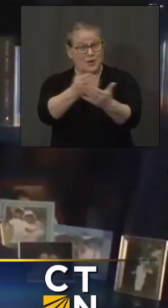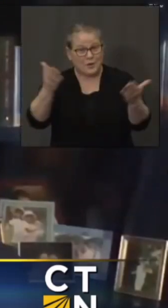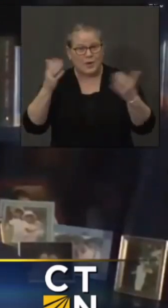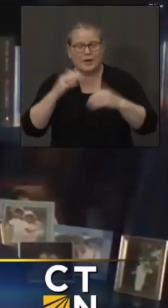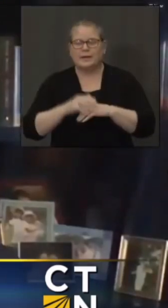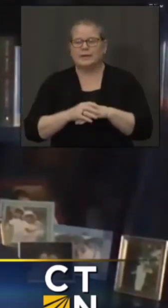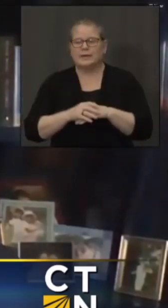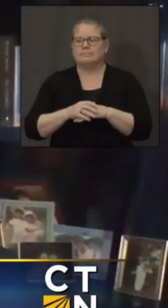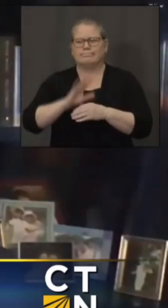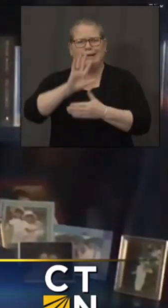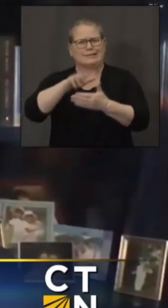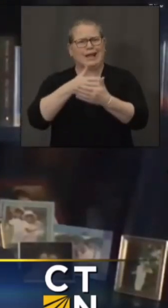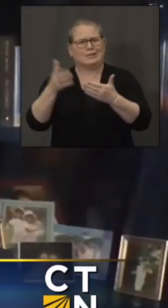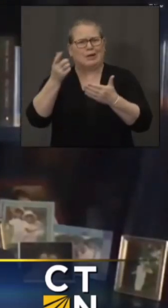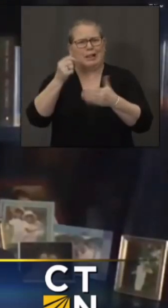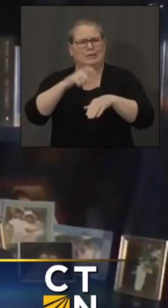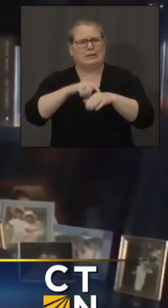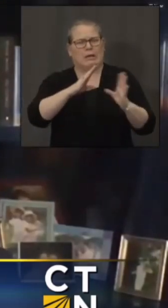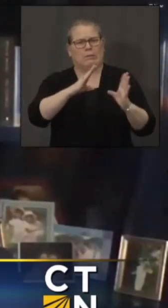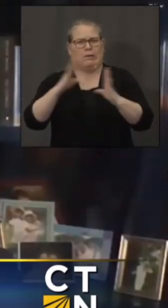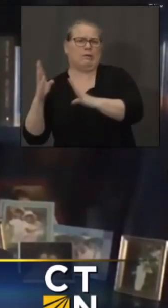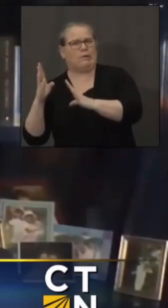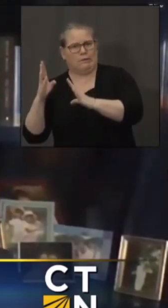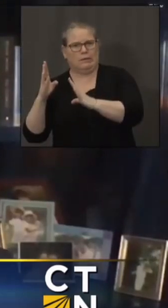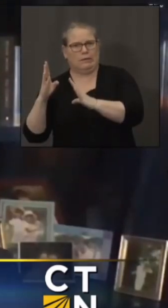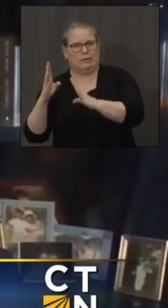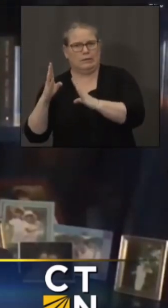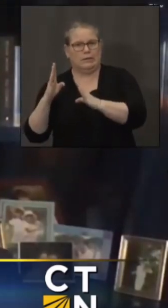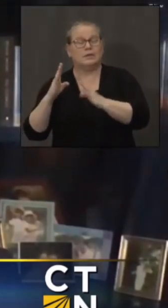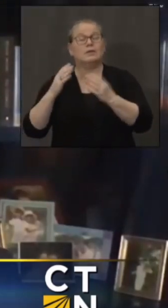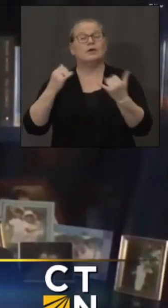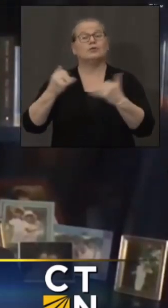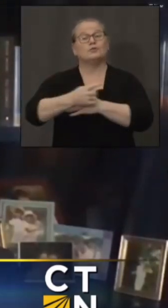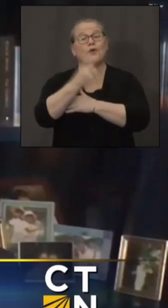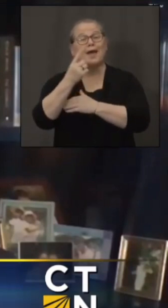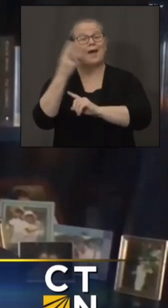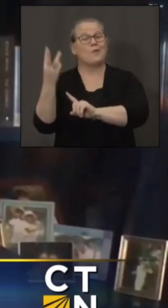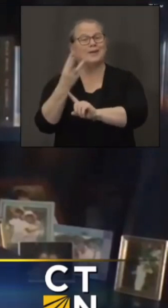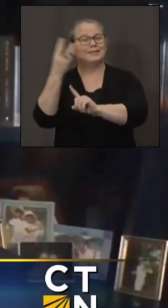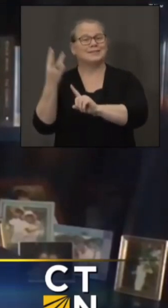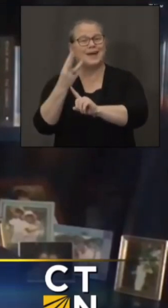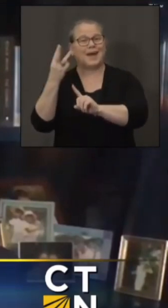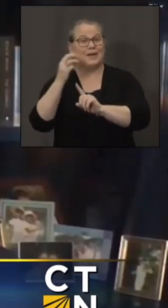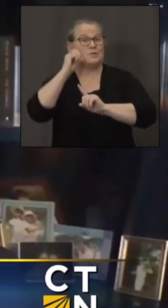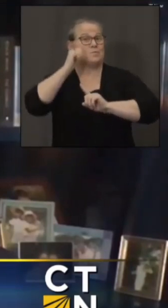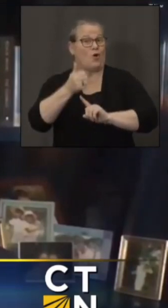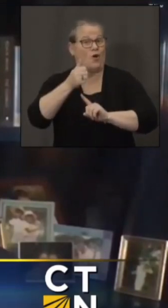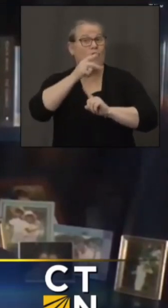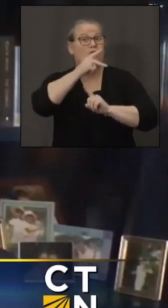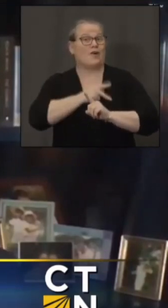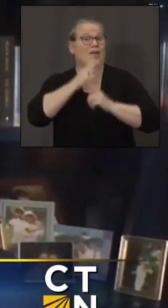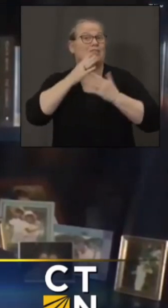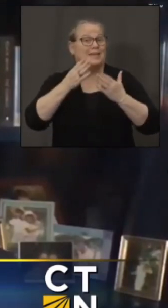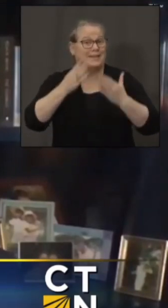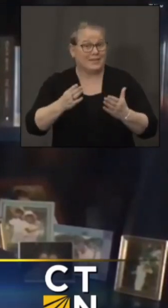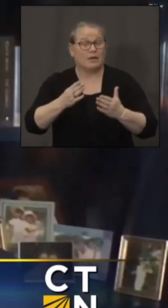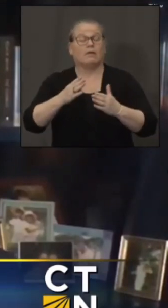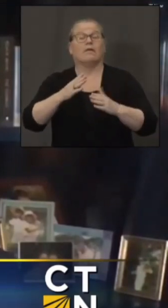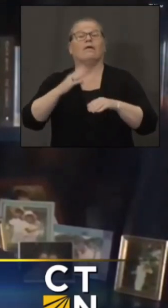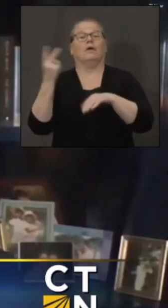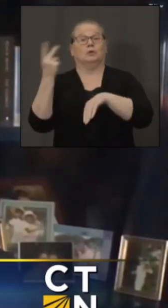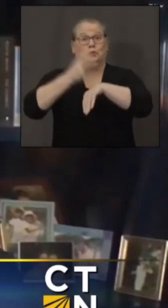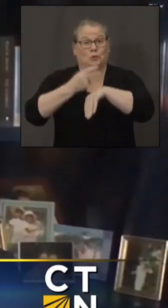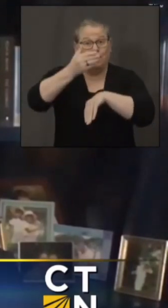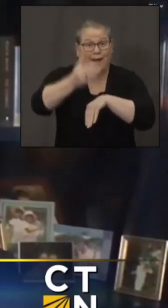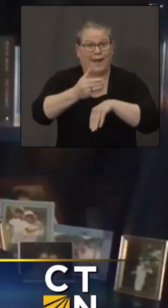off schedule today, given the day before Thanksgiving and leading up to Black Friday, the busiest retail day of the